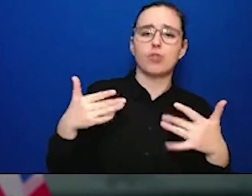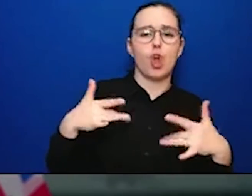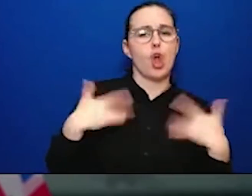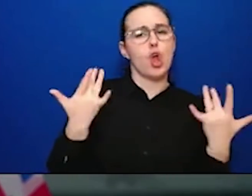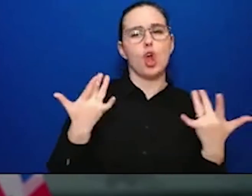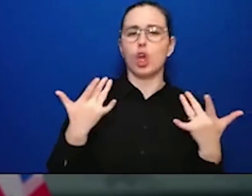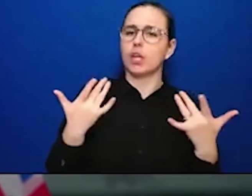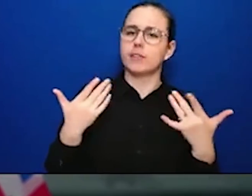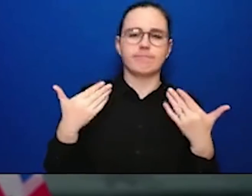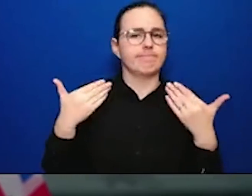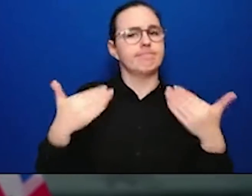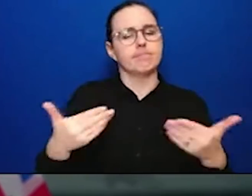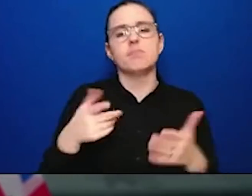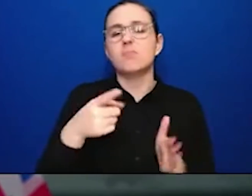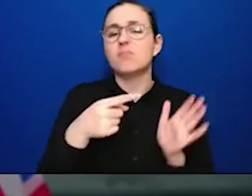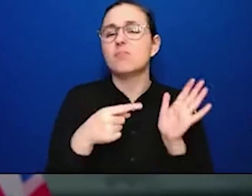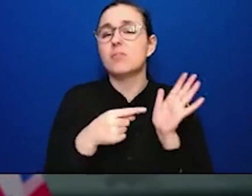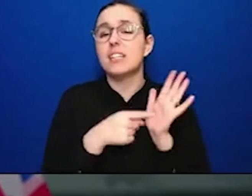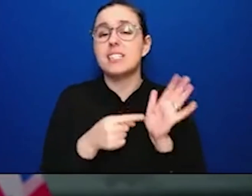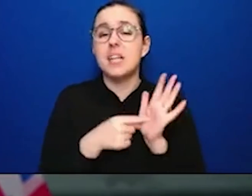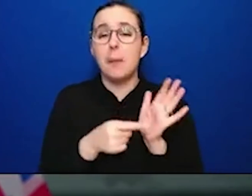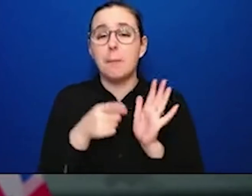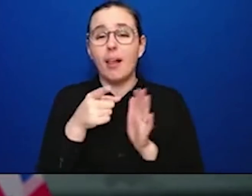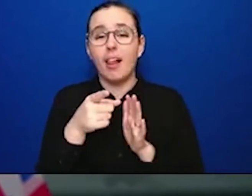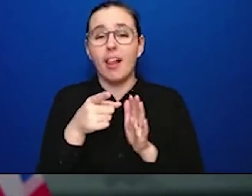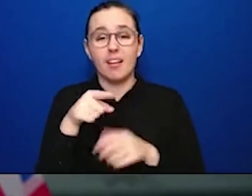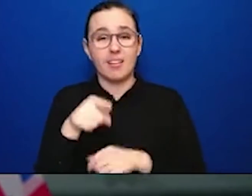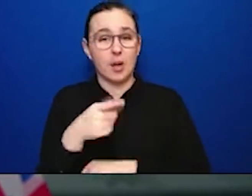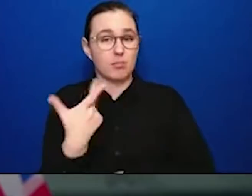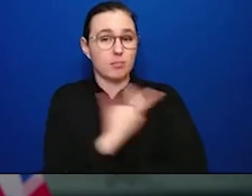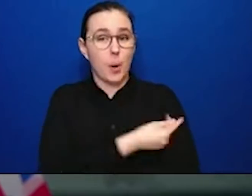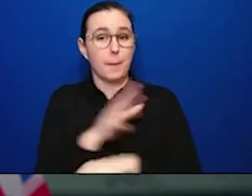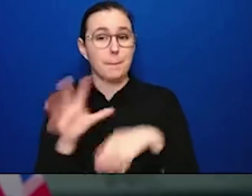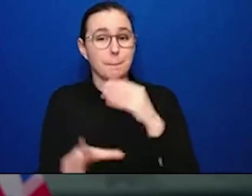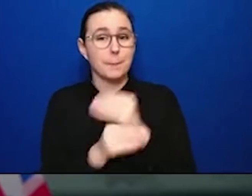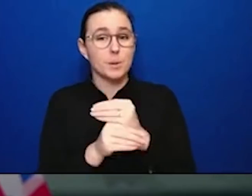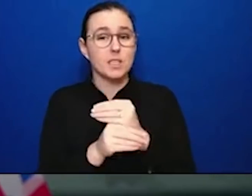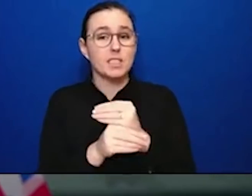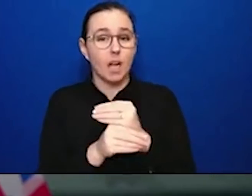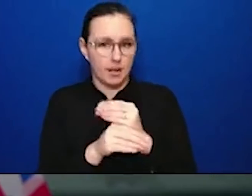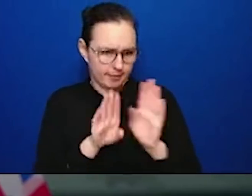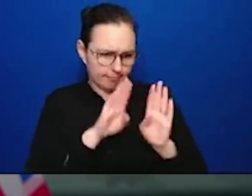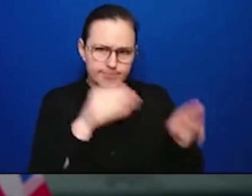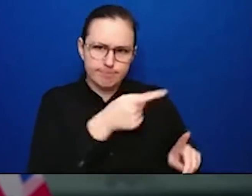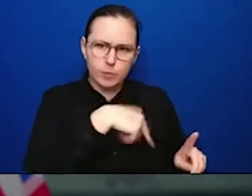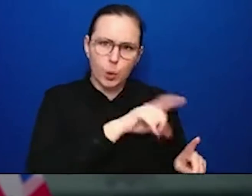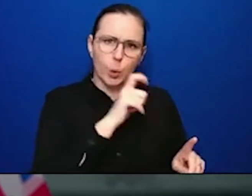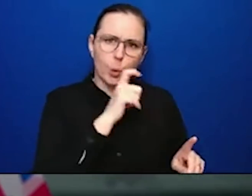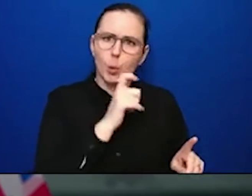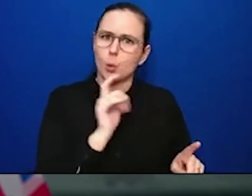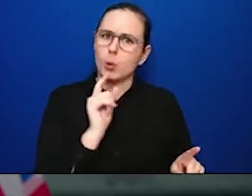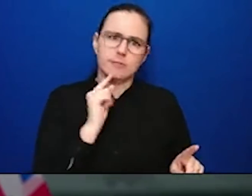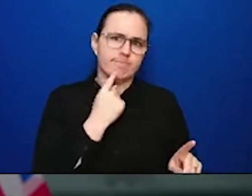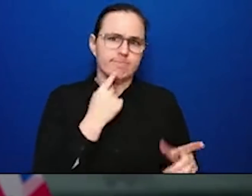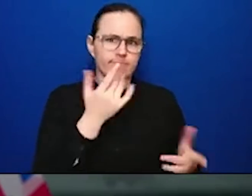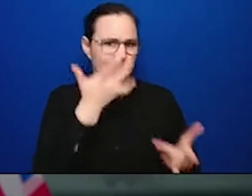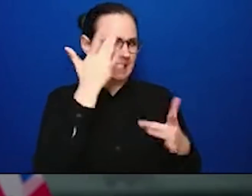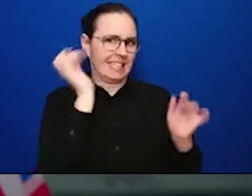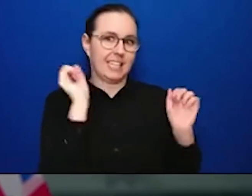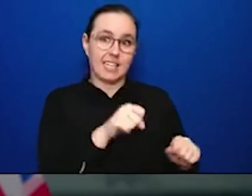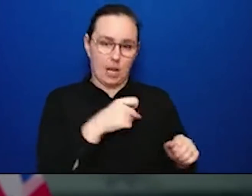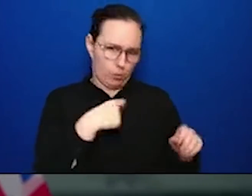are most likely to end up with more severe illness or end up in hospital. That's something that I think is really, really